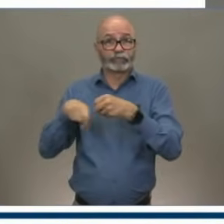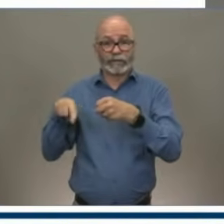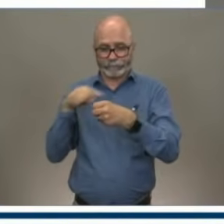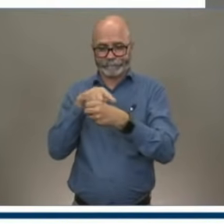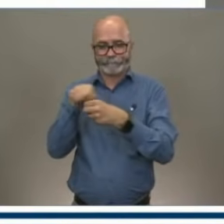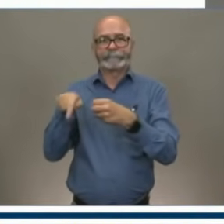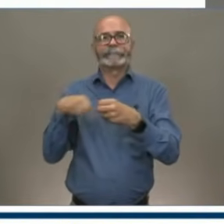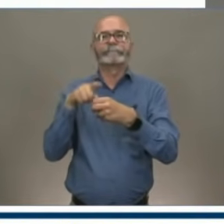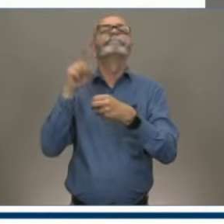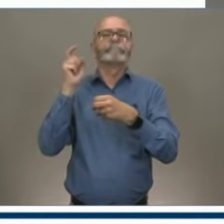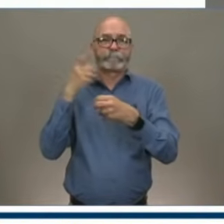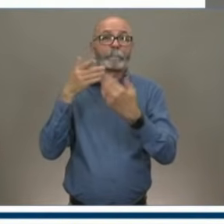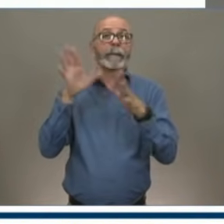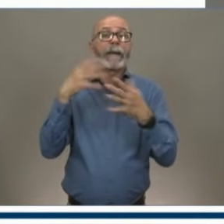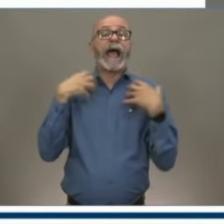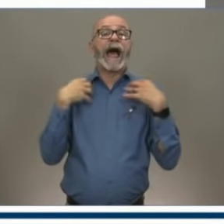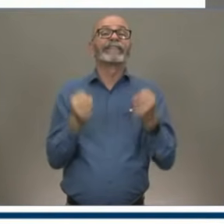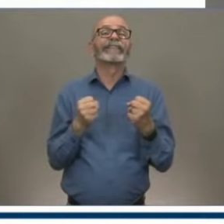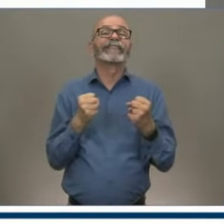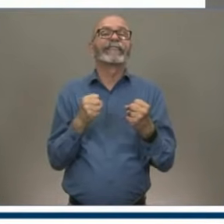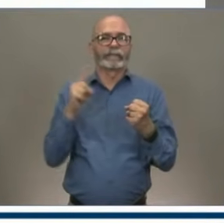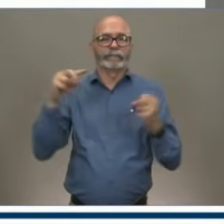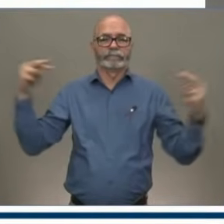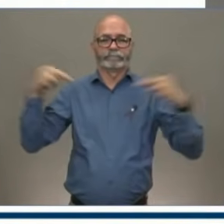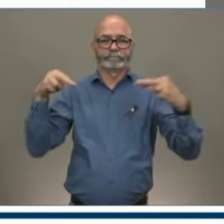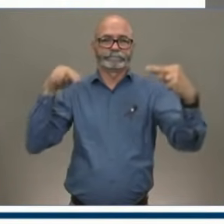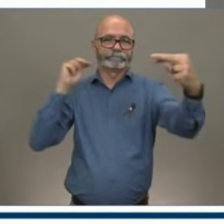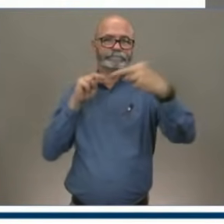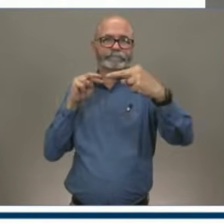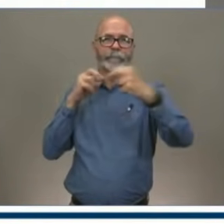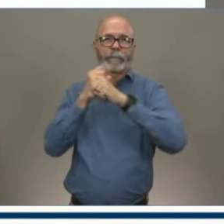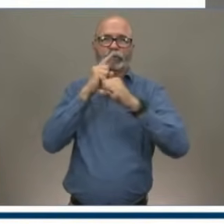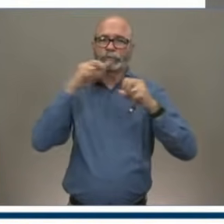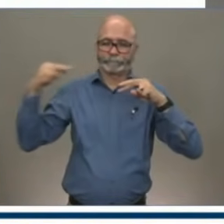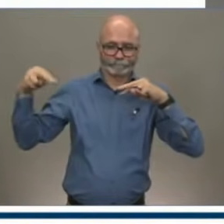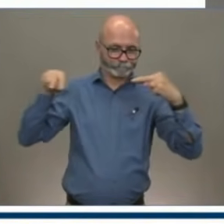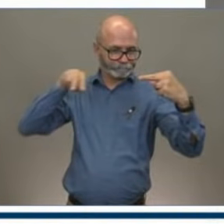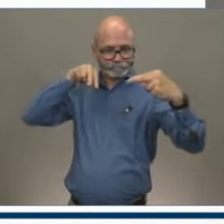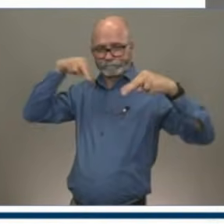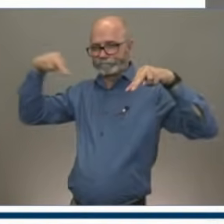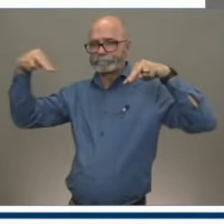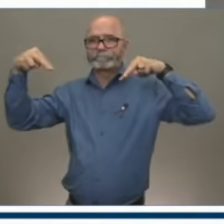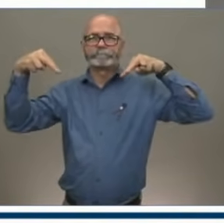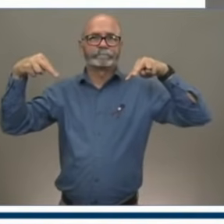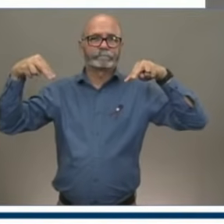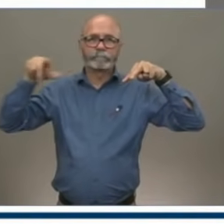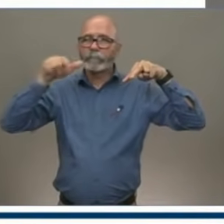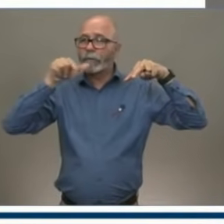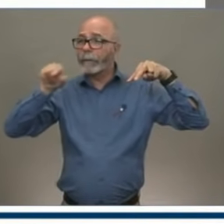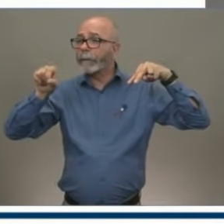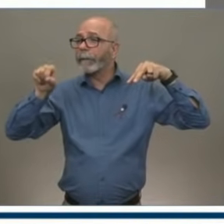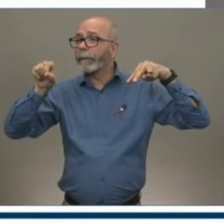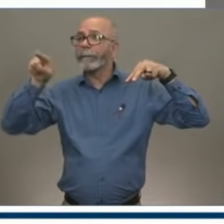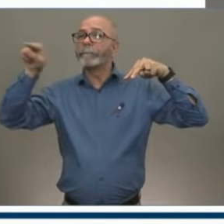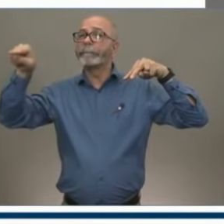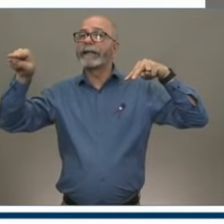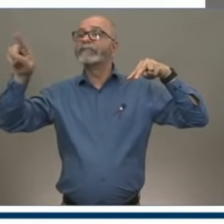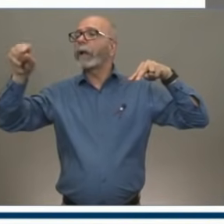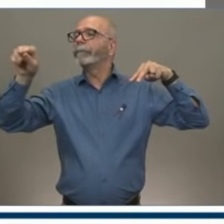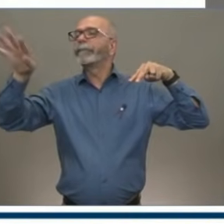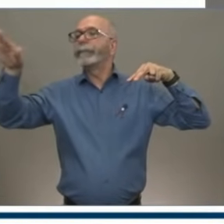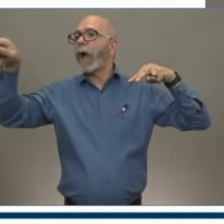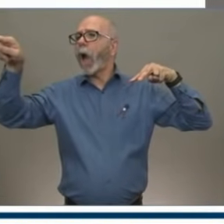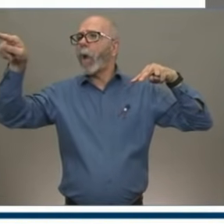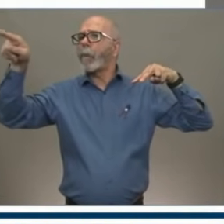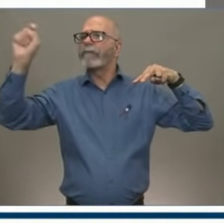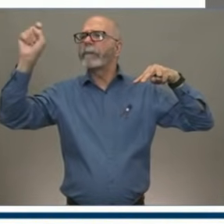with an extra set of cautious eyes, looking for any sign that we may have community transmission outside of the Halifax